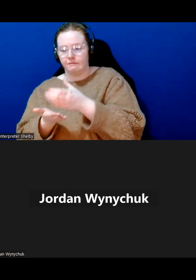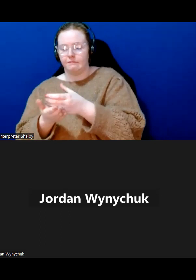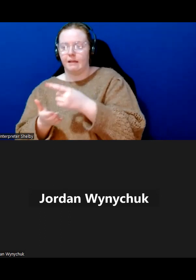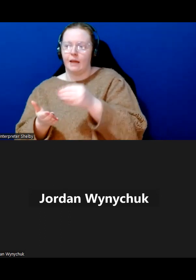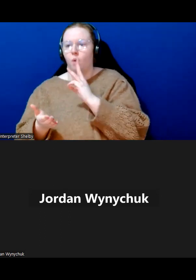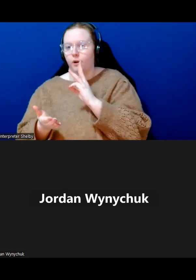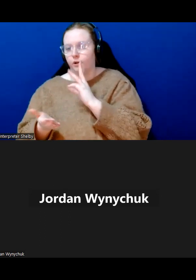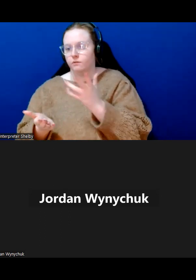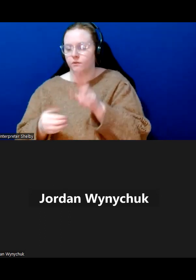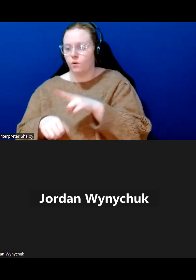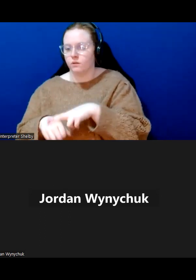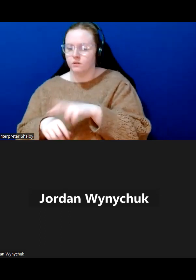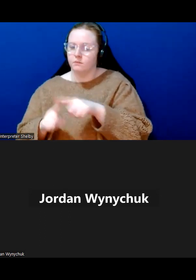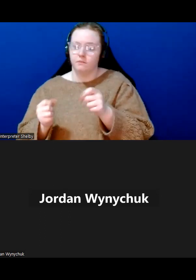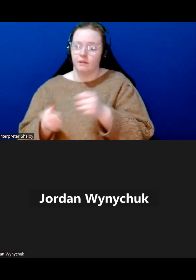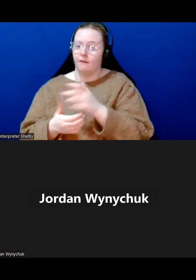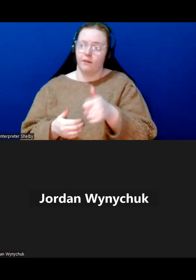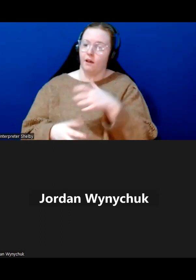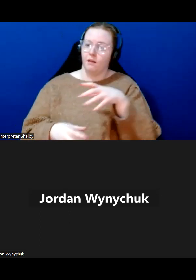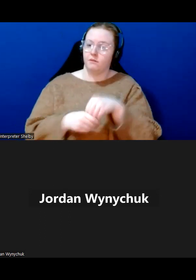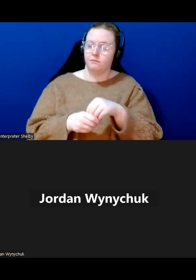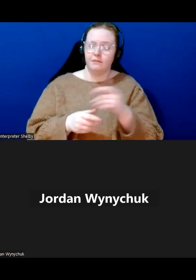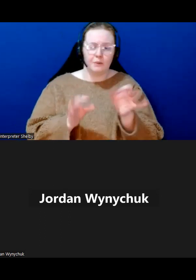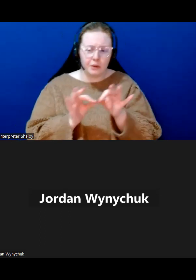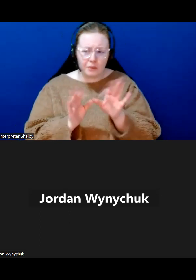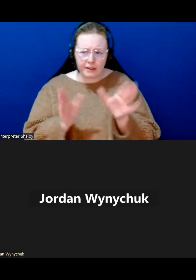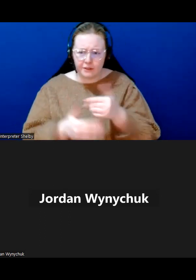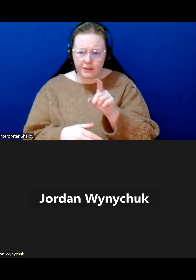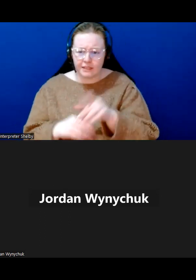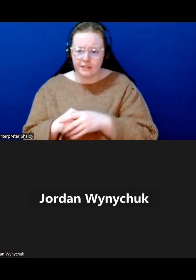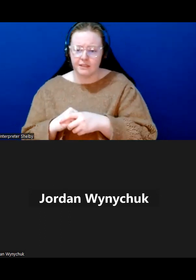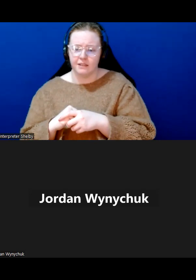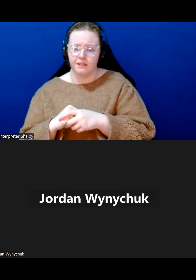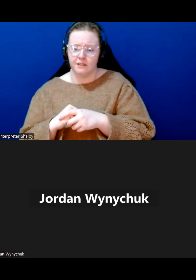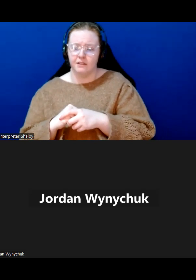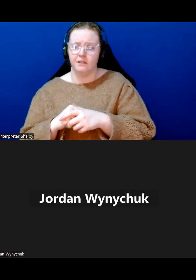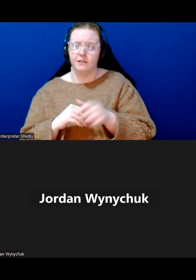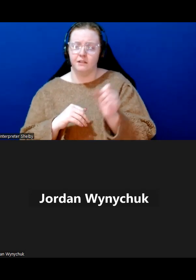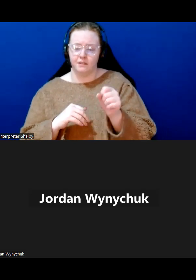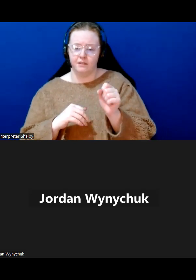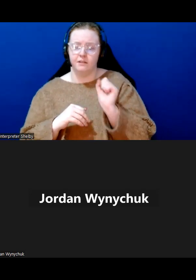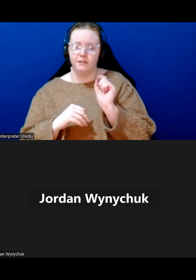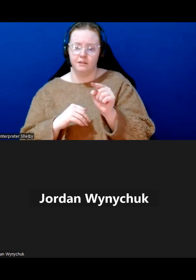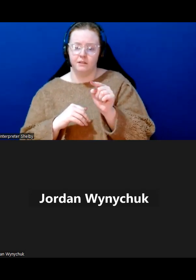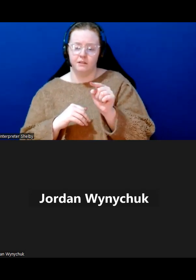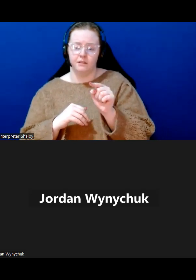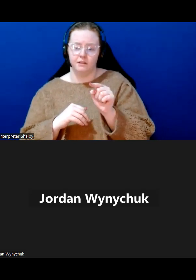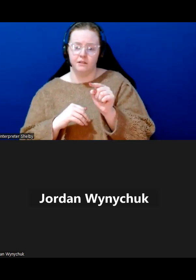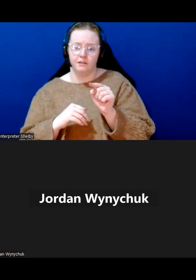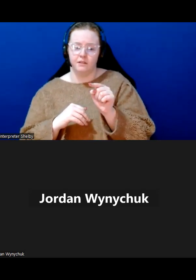That's all. And can I ask how much those kits are? Yeah, those ones are on right now